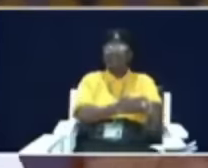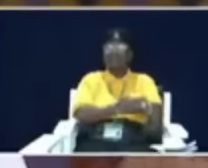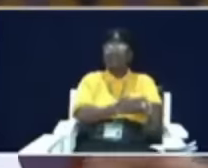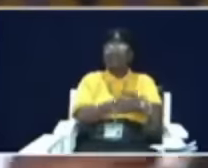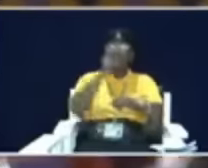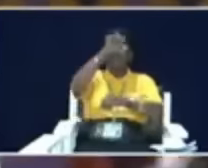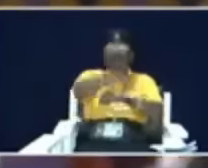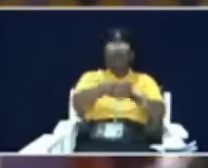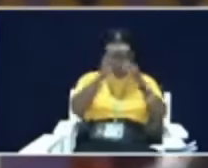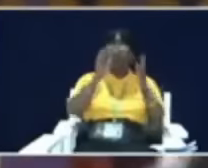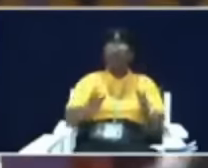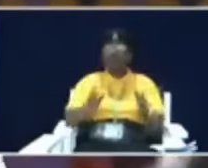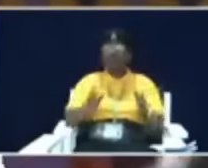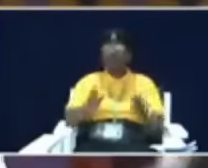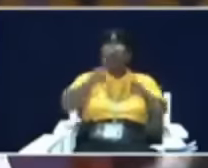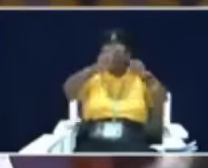but